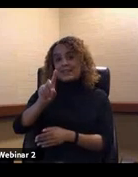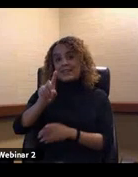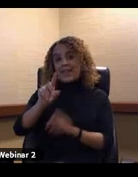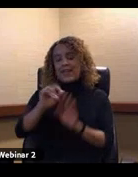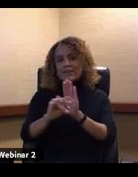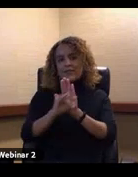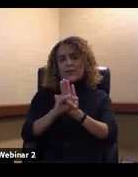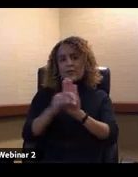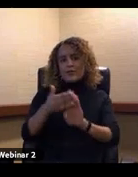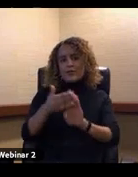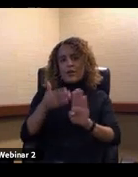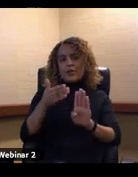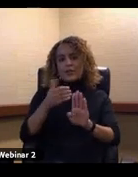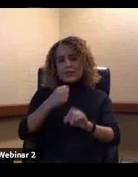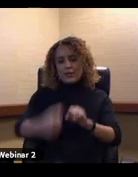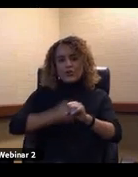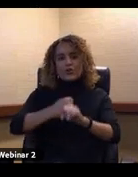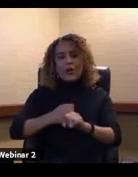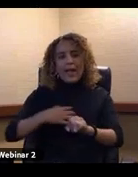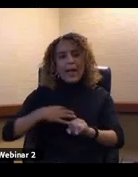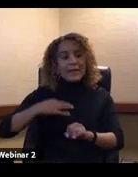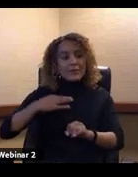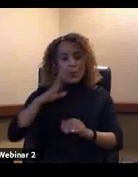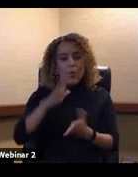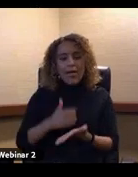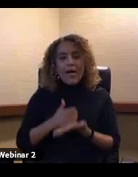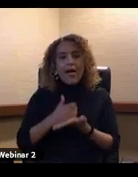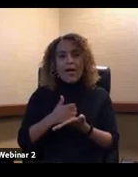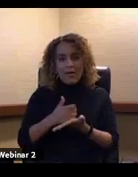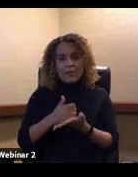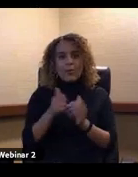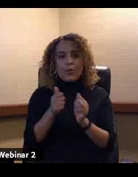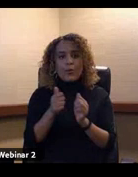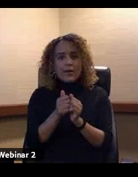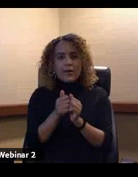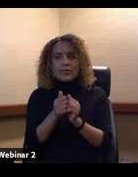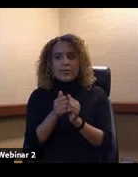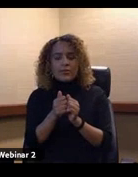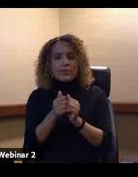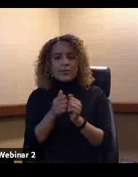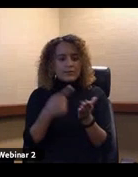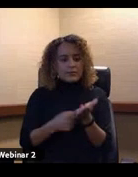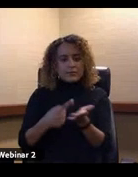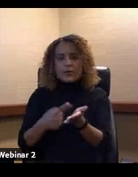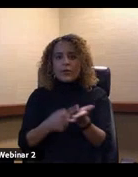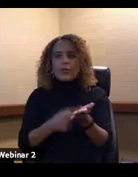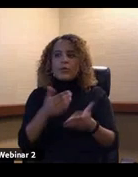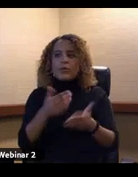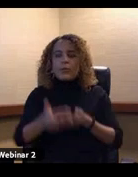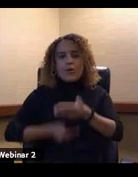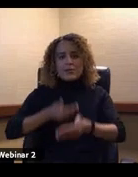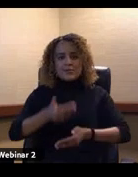has identified from prior year applications that would help with expediting our review process.